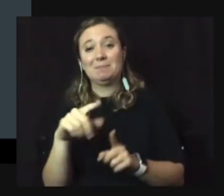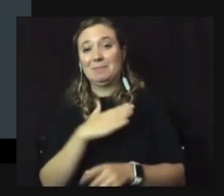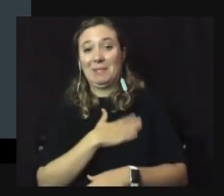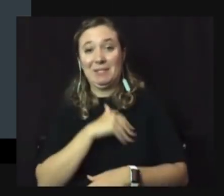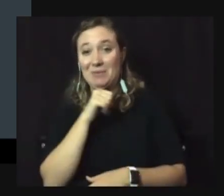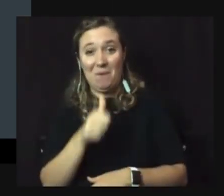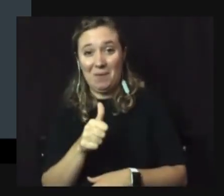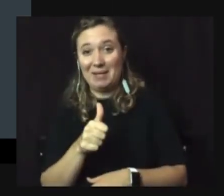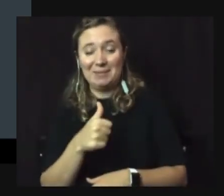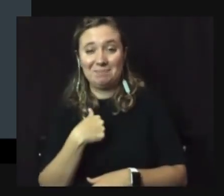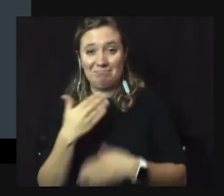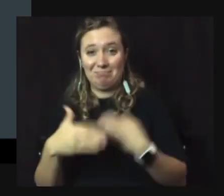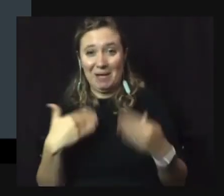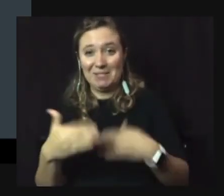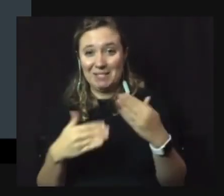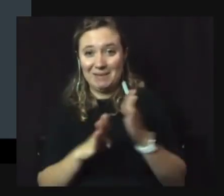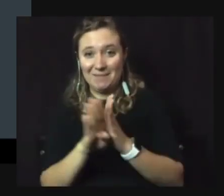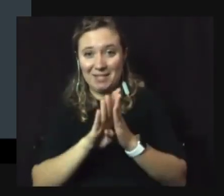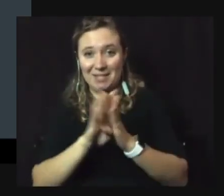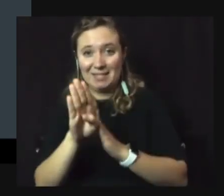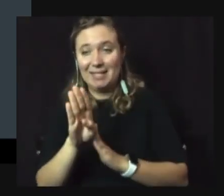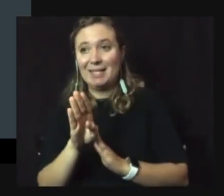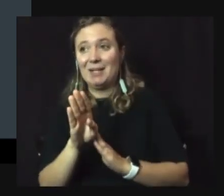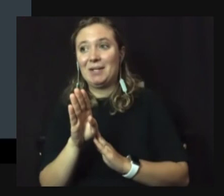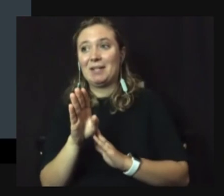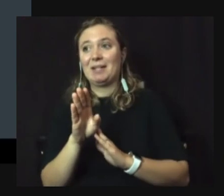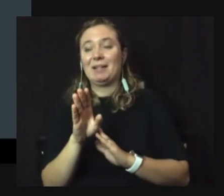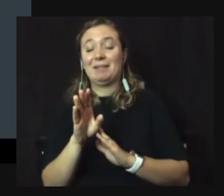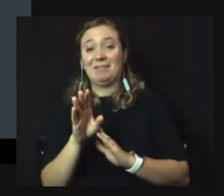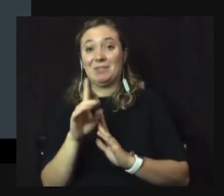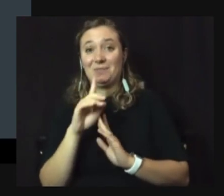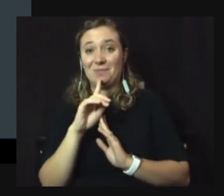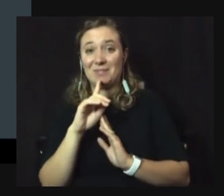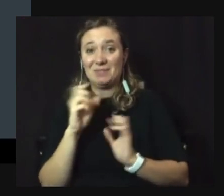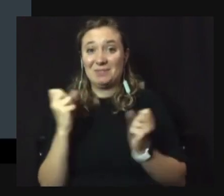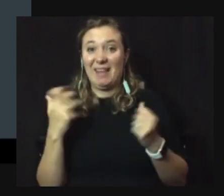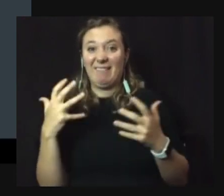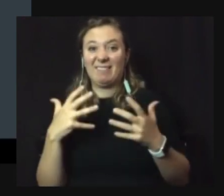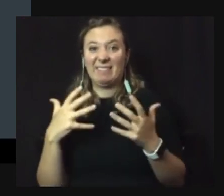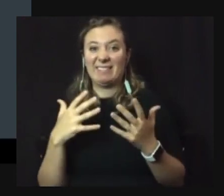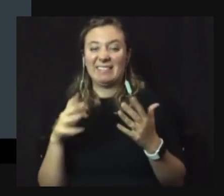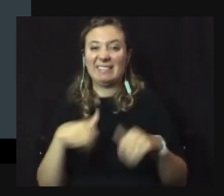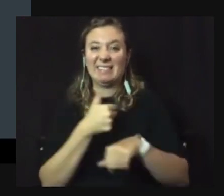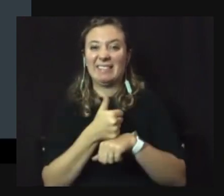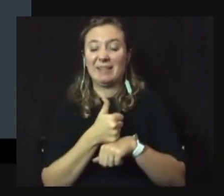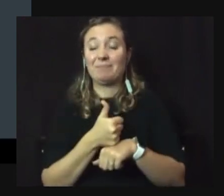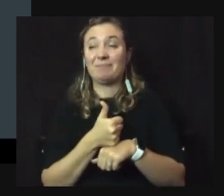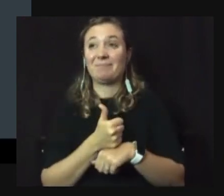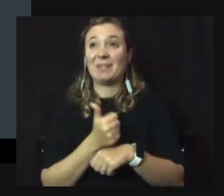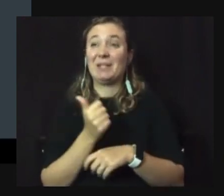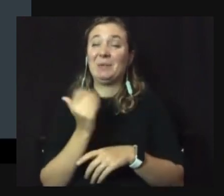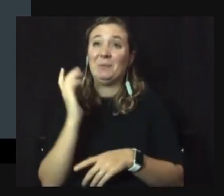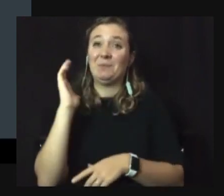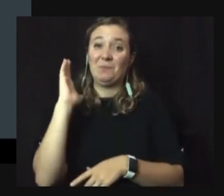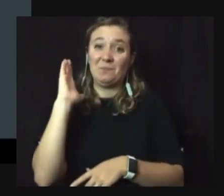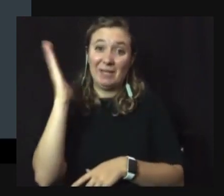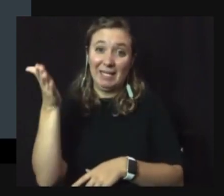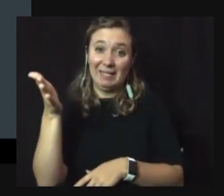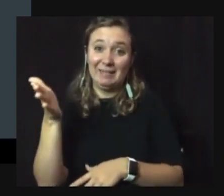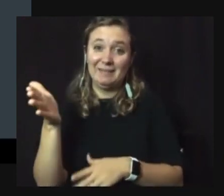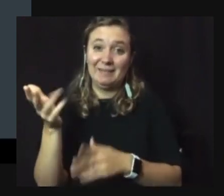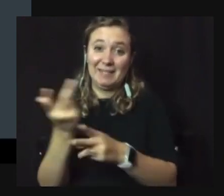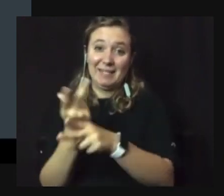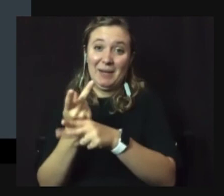like bizarrely frightening about doing a website, and I'm going to get over it someday, but it's not today.